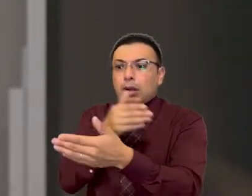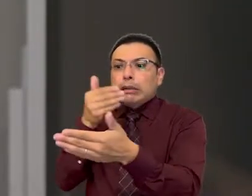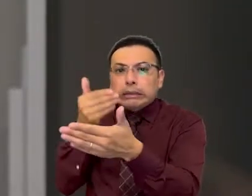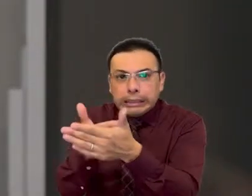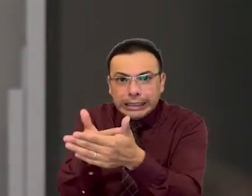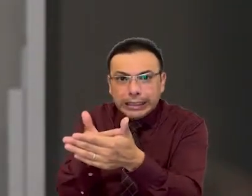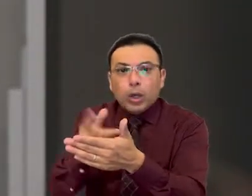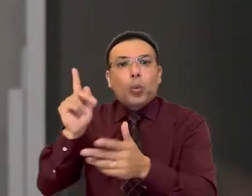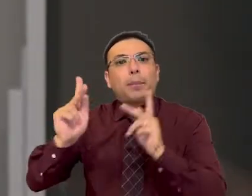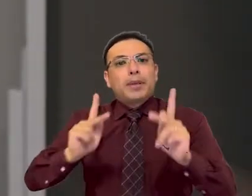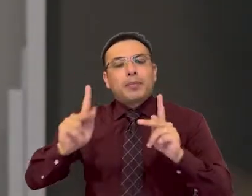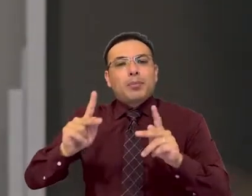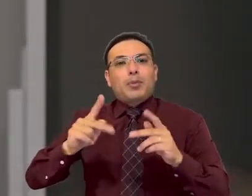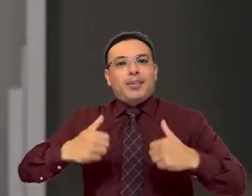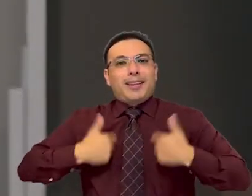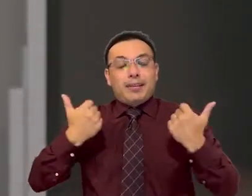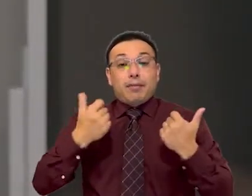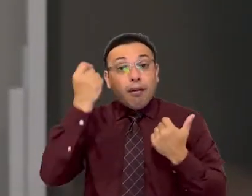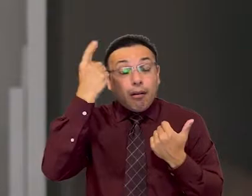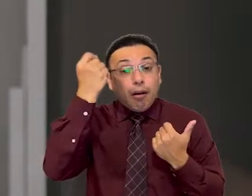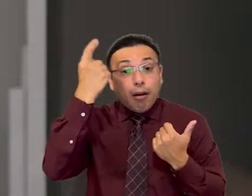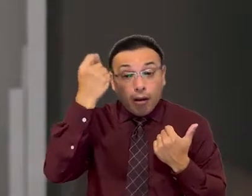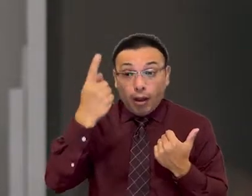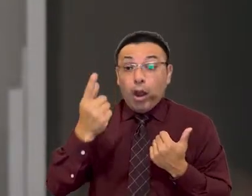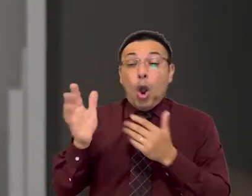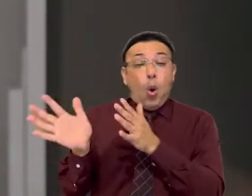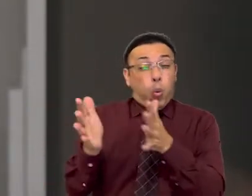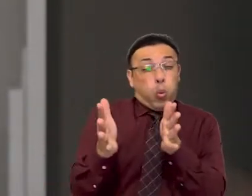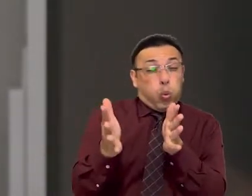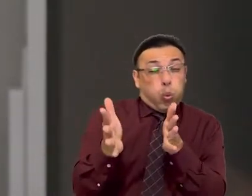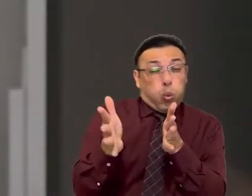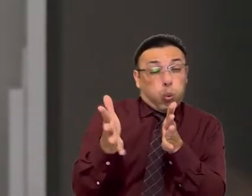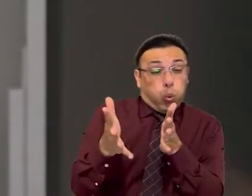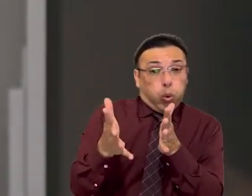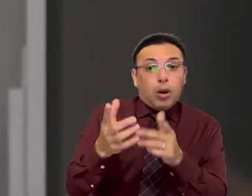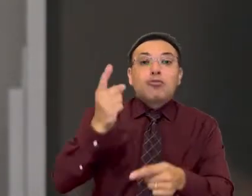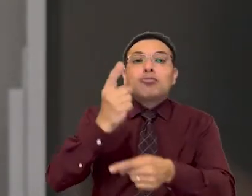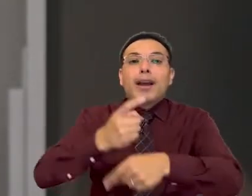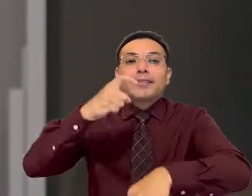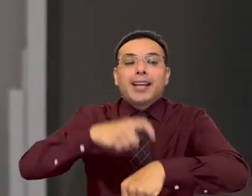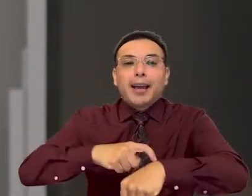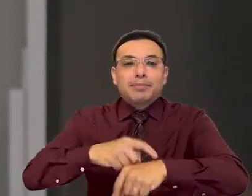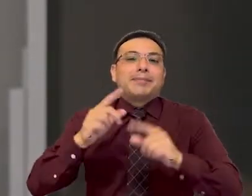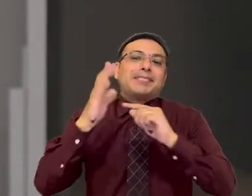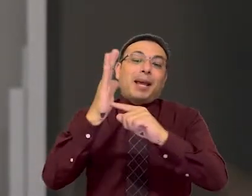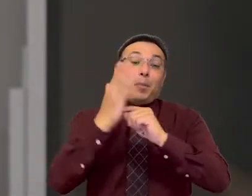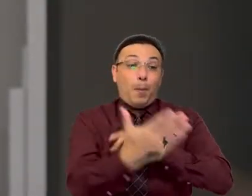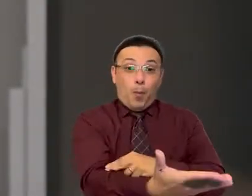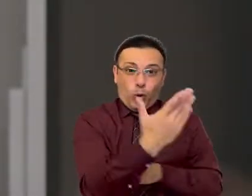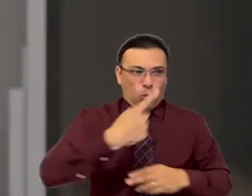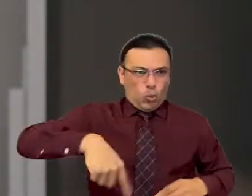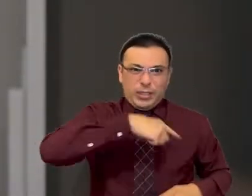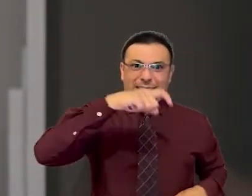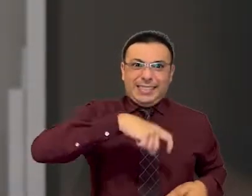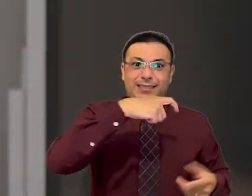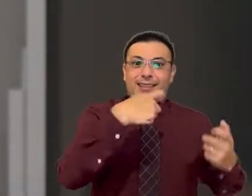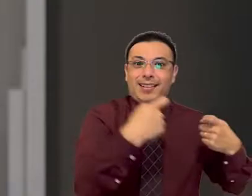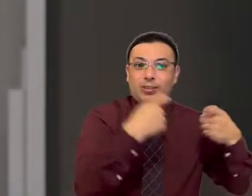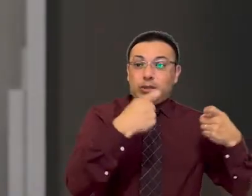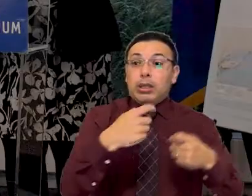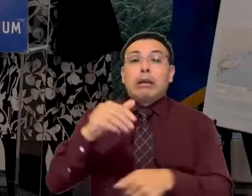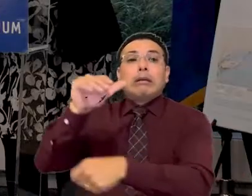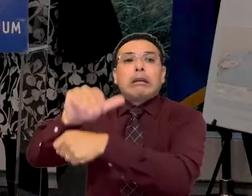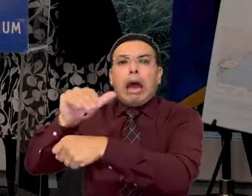and wind blows strongest during peak times of energy use. So that's in the morning when we're getting ready, and in the evening when we're coming